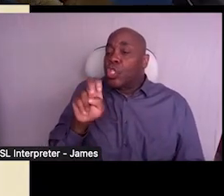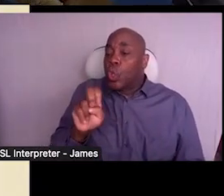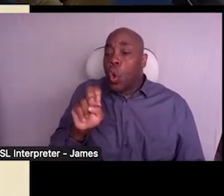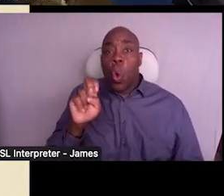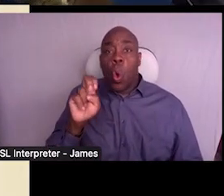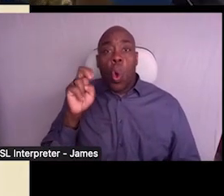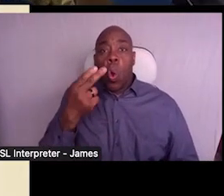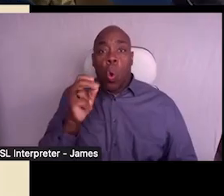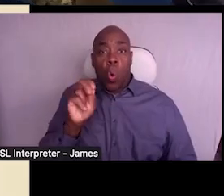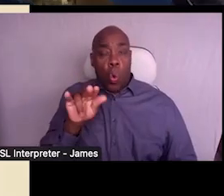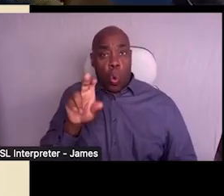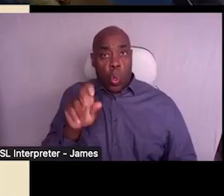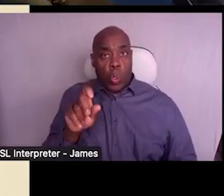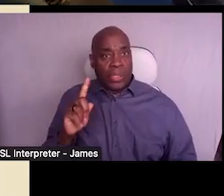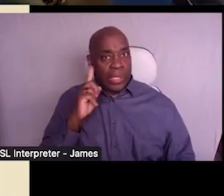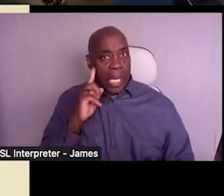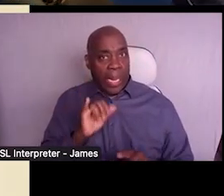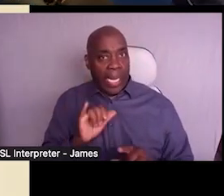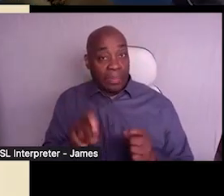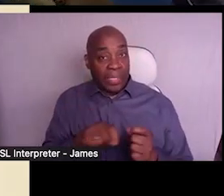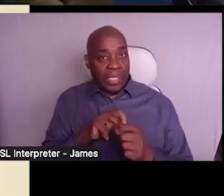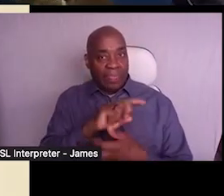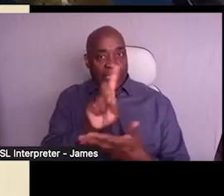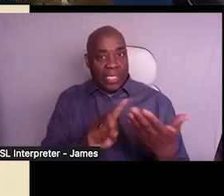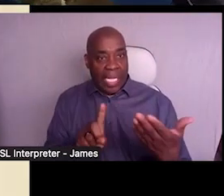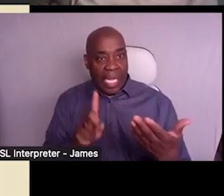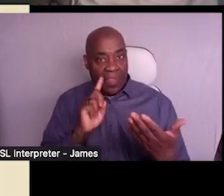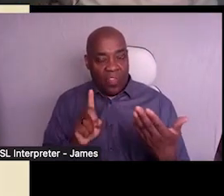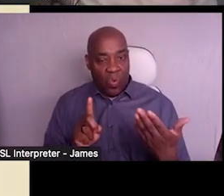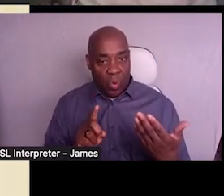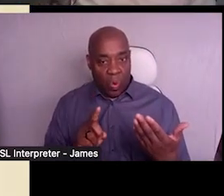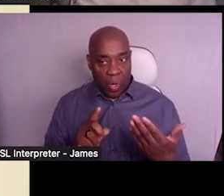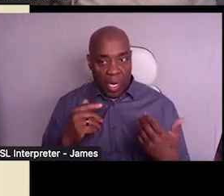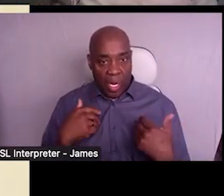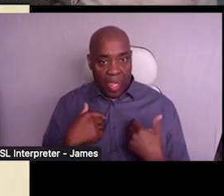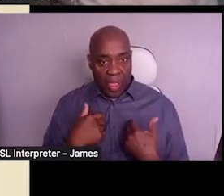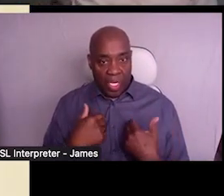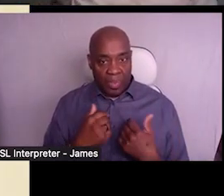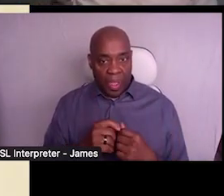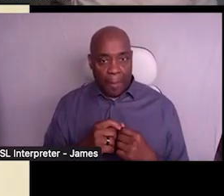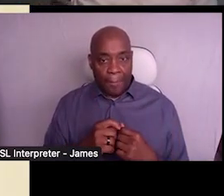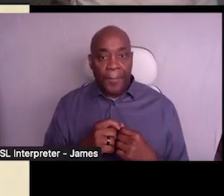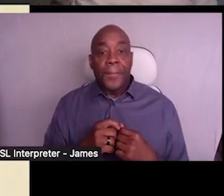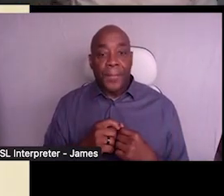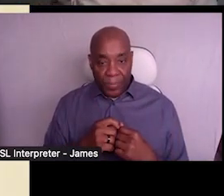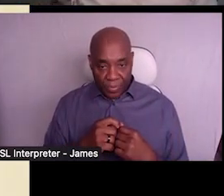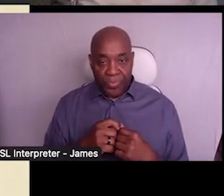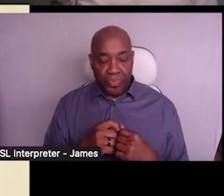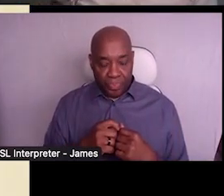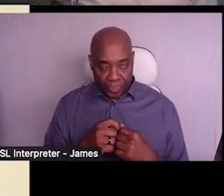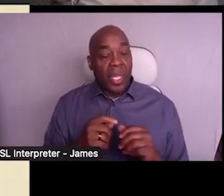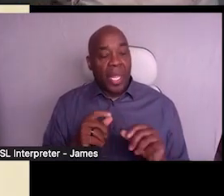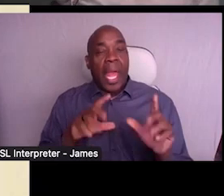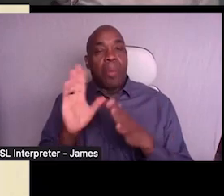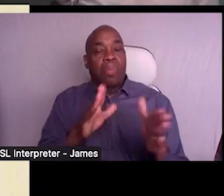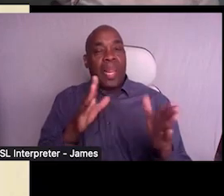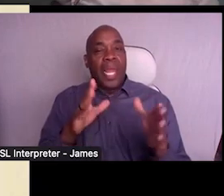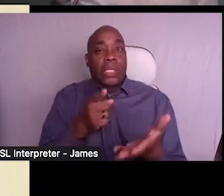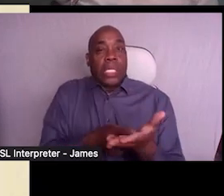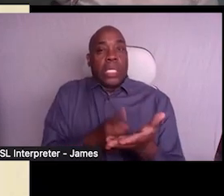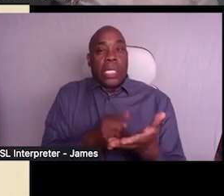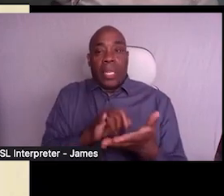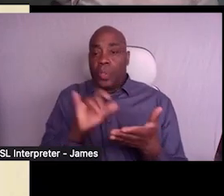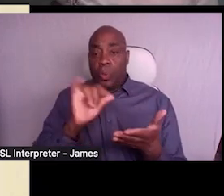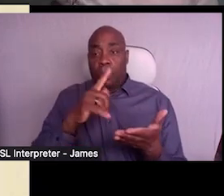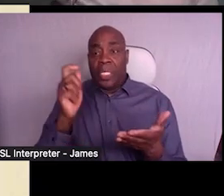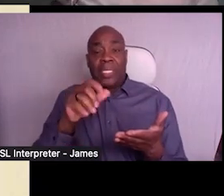like it was really specifically designed for blind. Yes, and I was going to get into that too, because the Americans with Disabilities